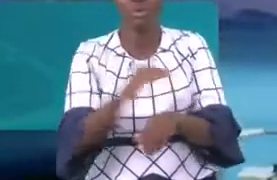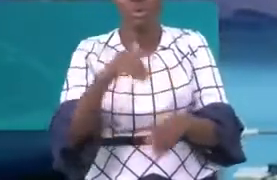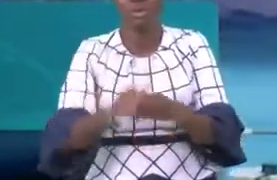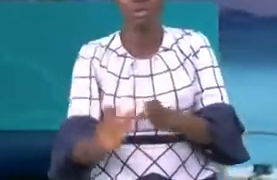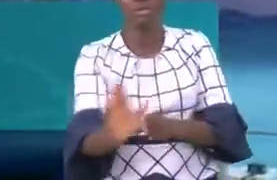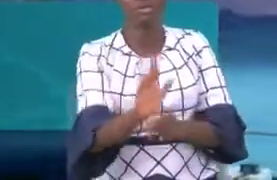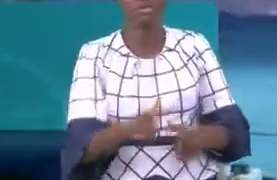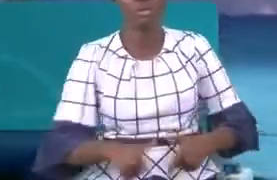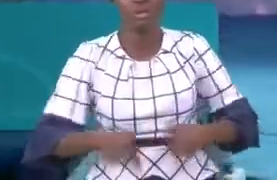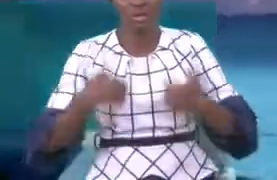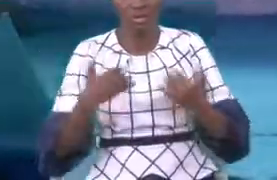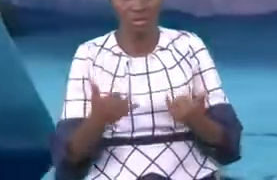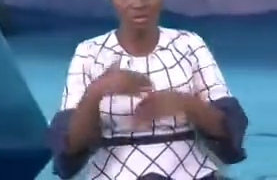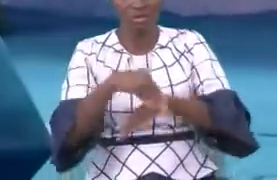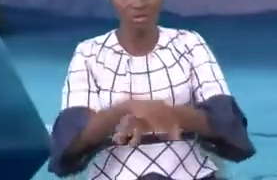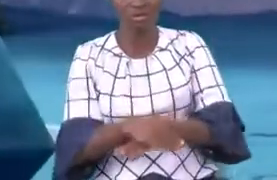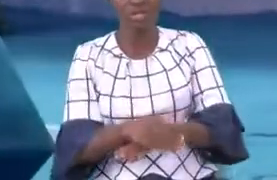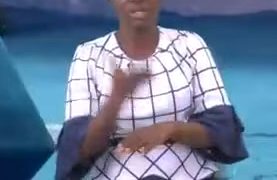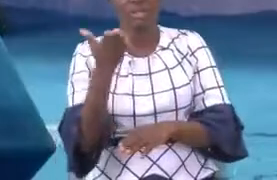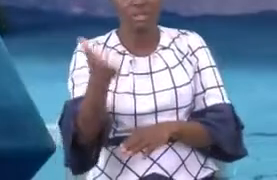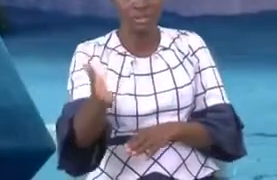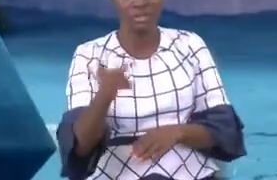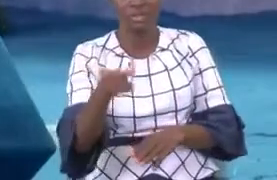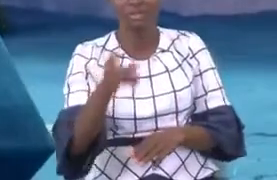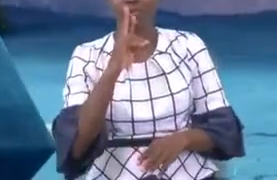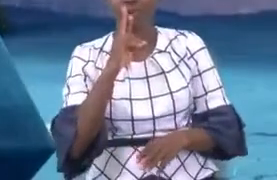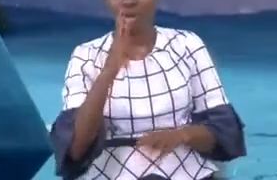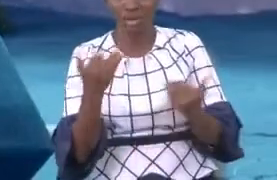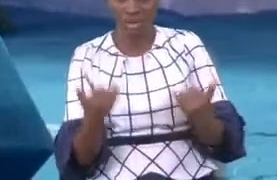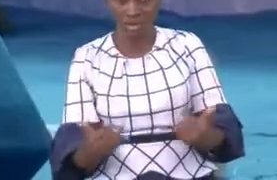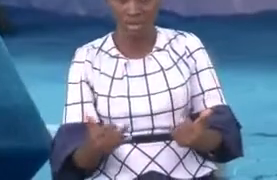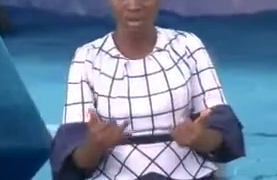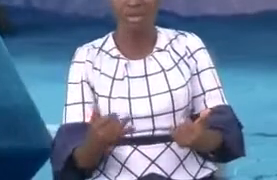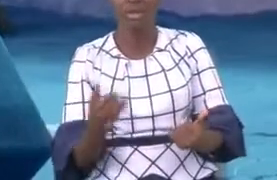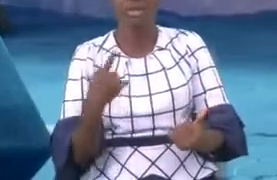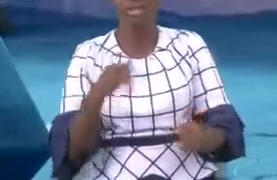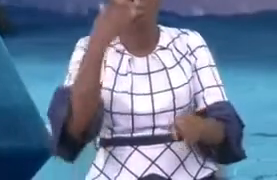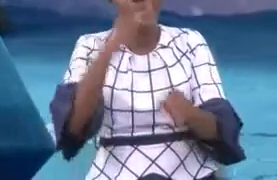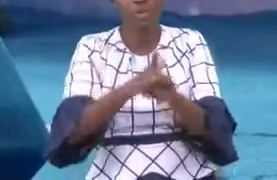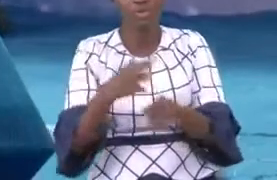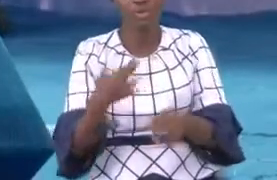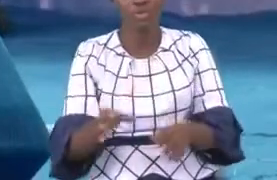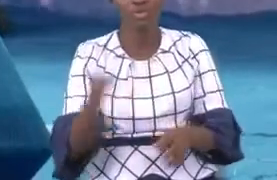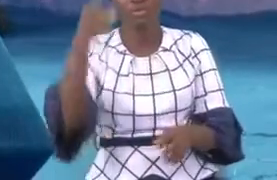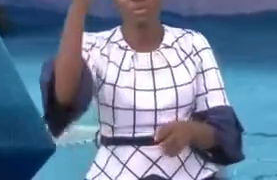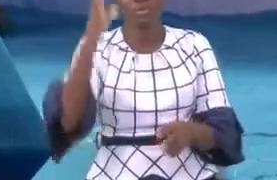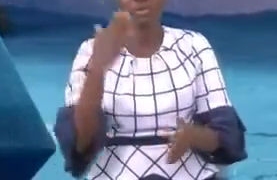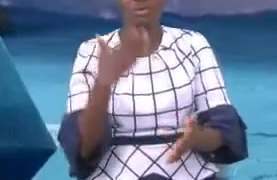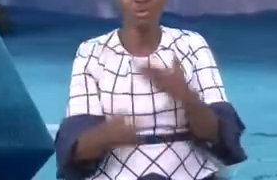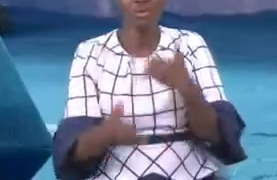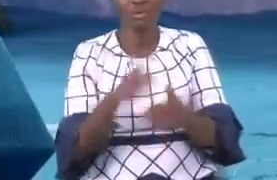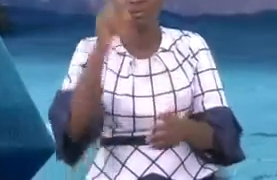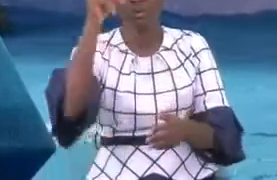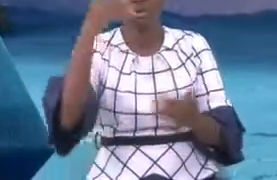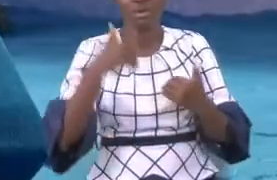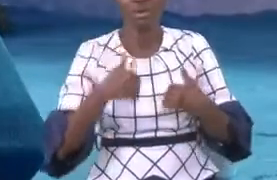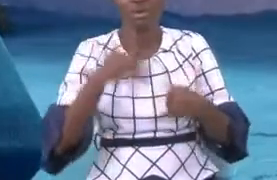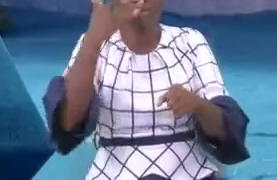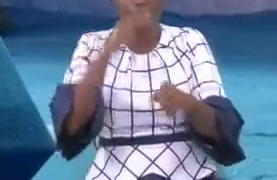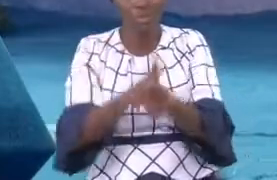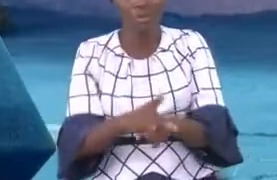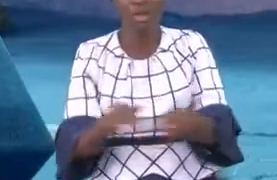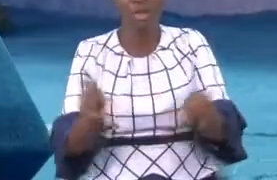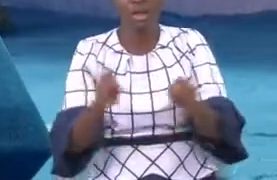God. Whatever he has promised, and the promises of God cover all areas of your